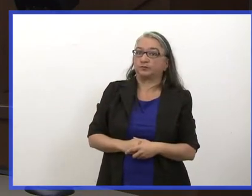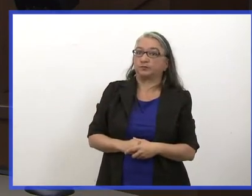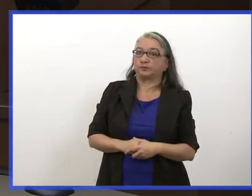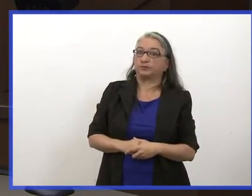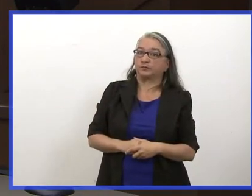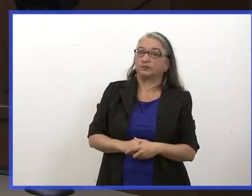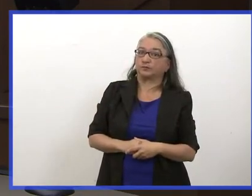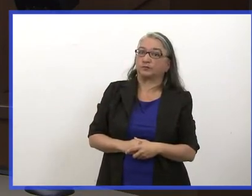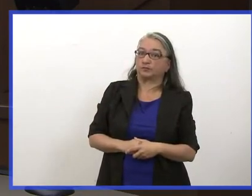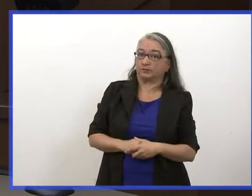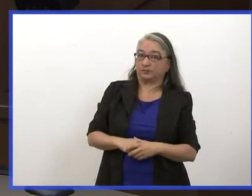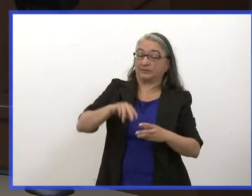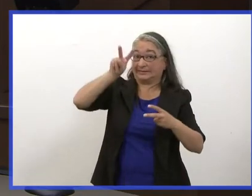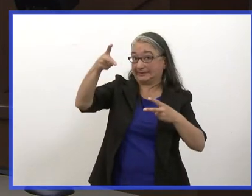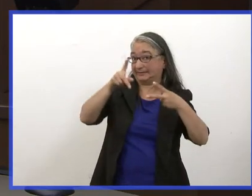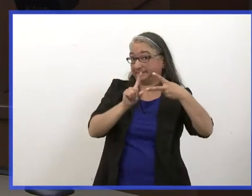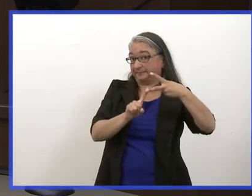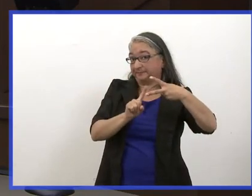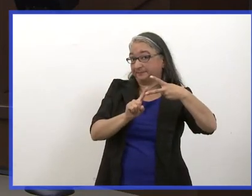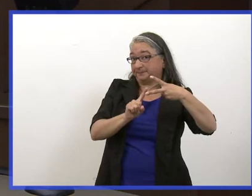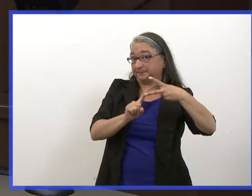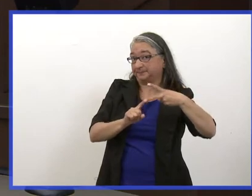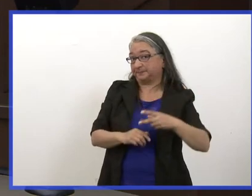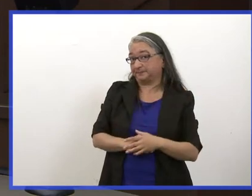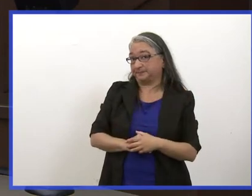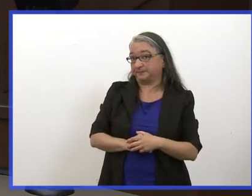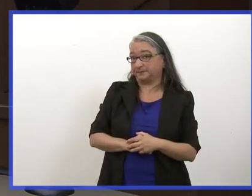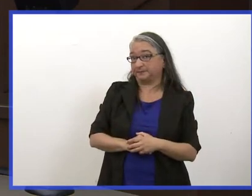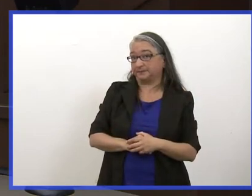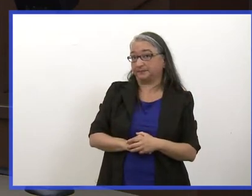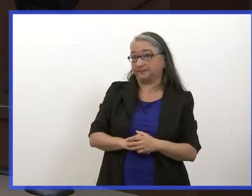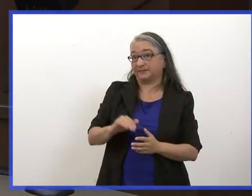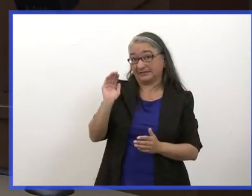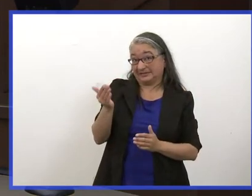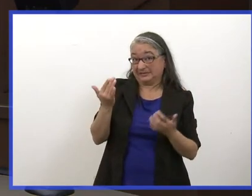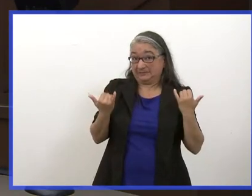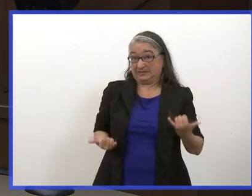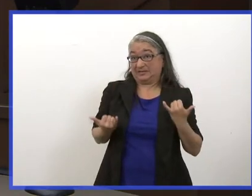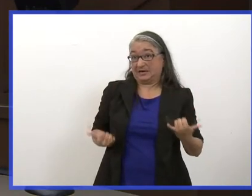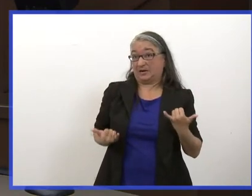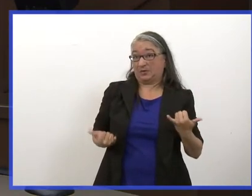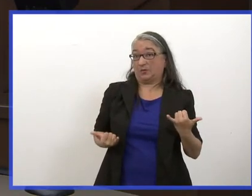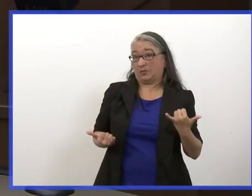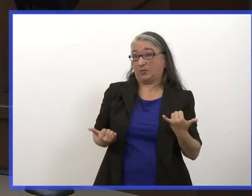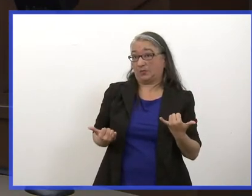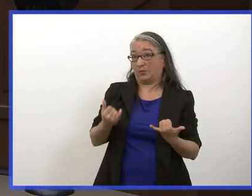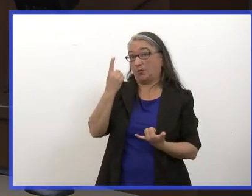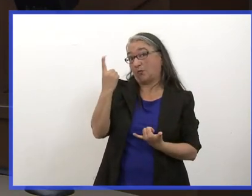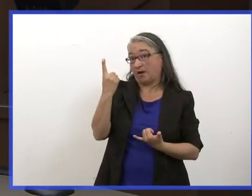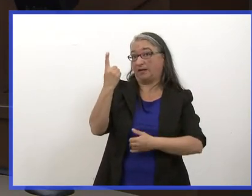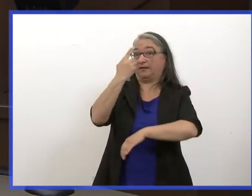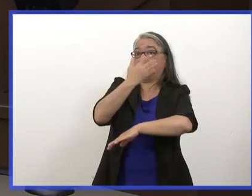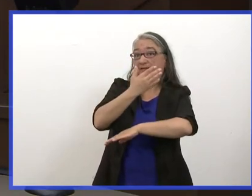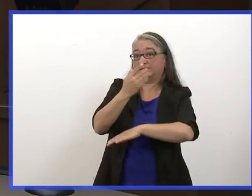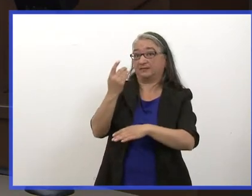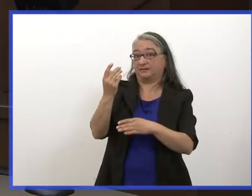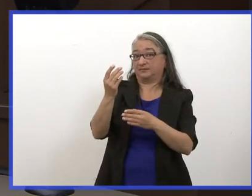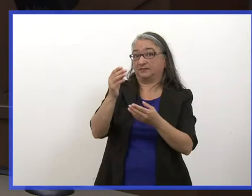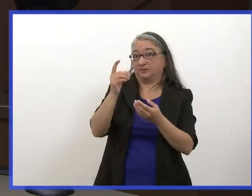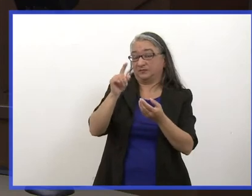to my knowledge right now, this seems to be the highest one-day number of deaths during the third wave and going back several